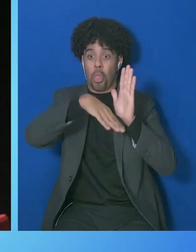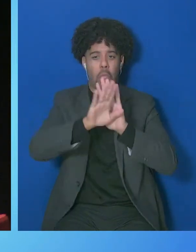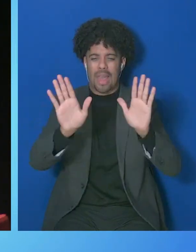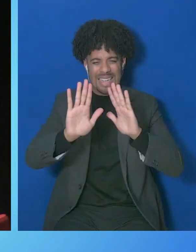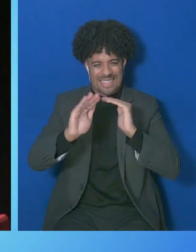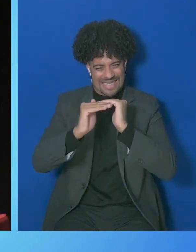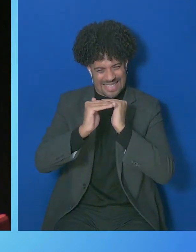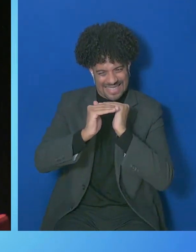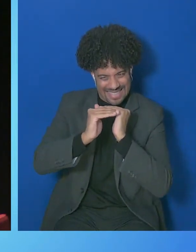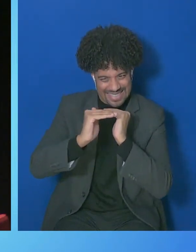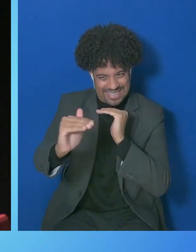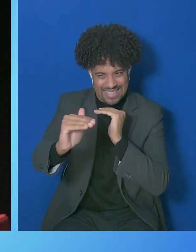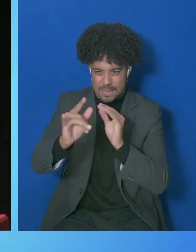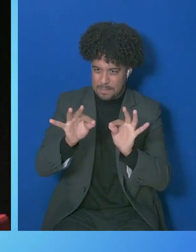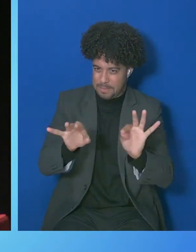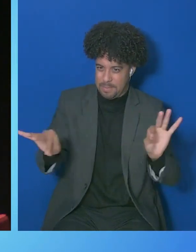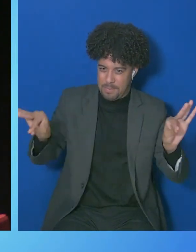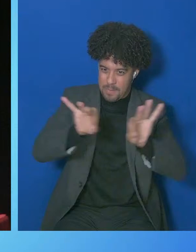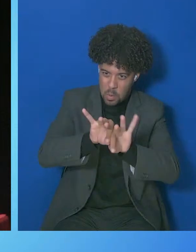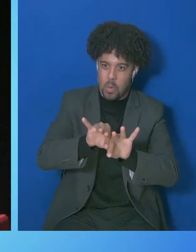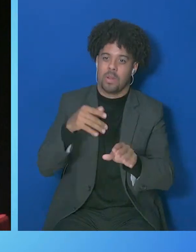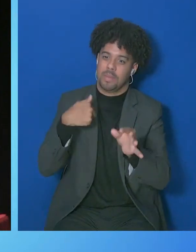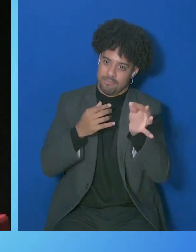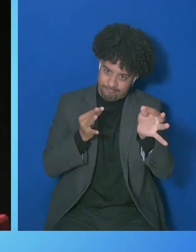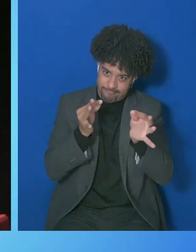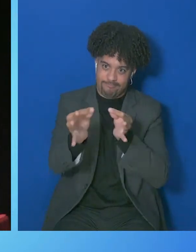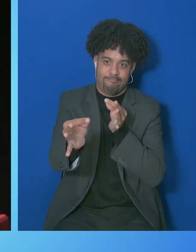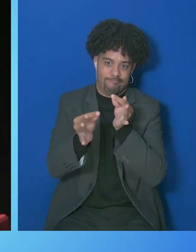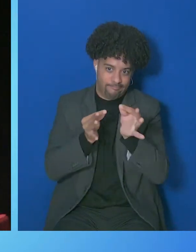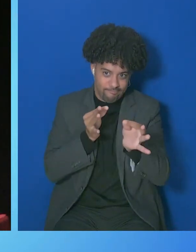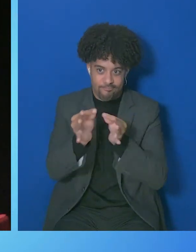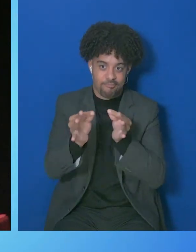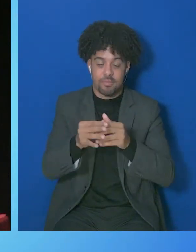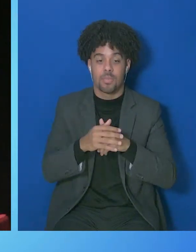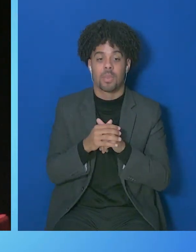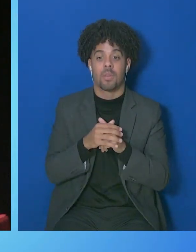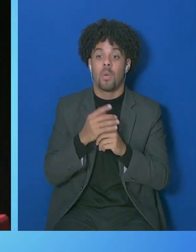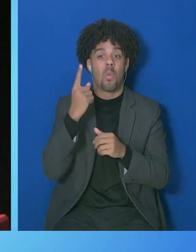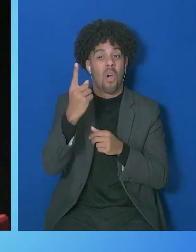We have talked about the organizational culture